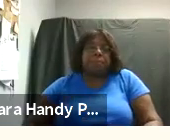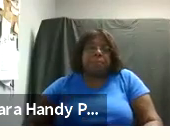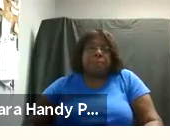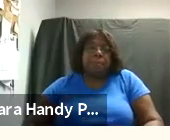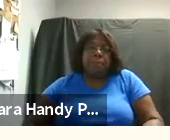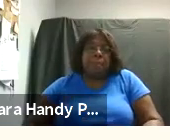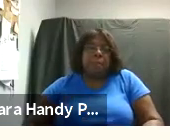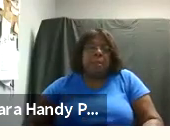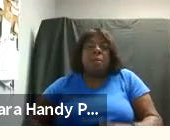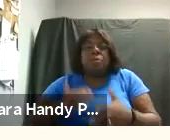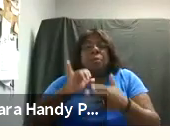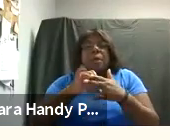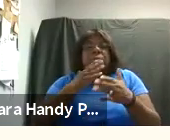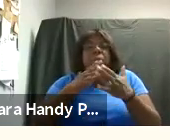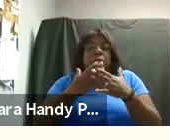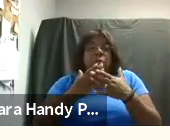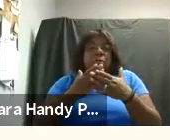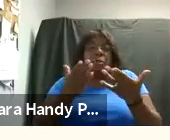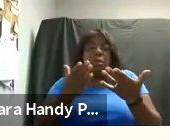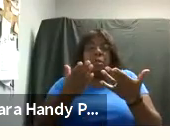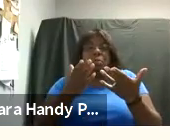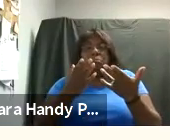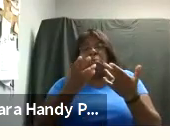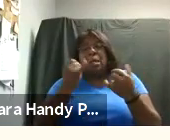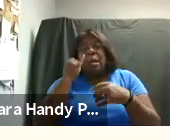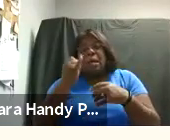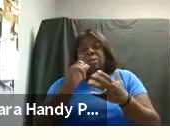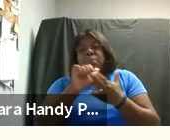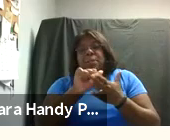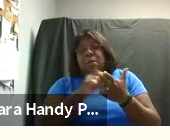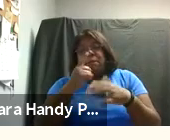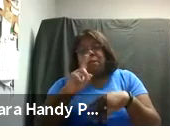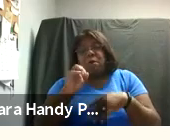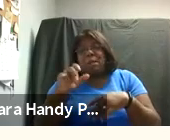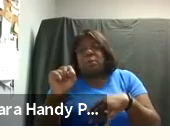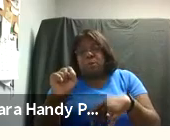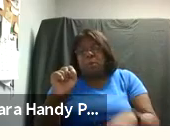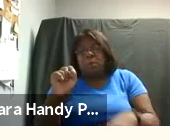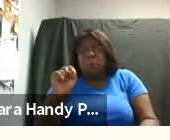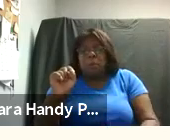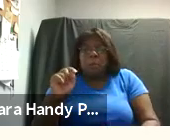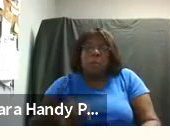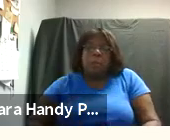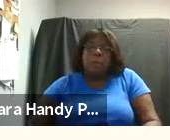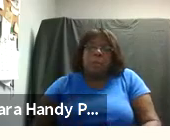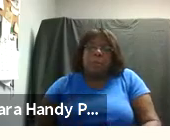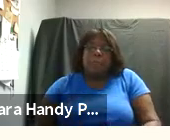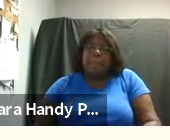So that would be a good gauge. So maybe it's an agenda item for October.